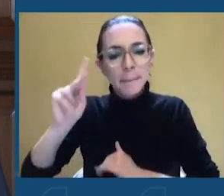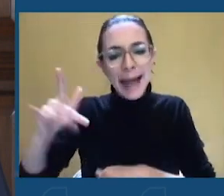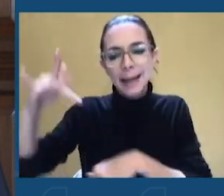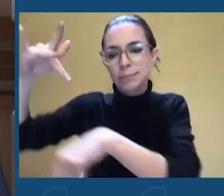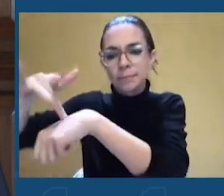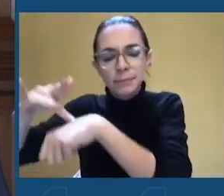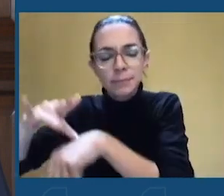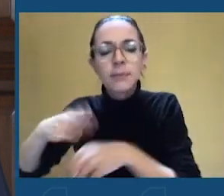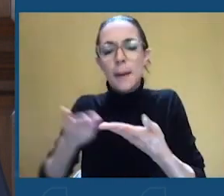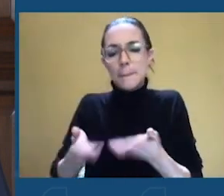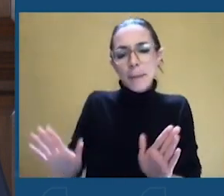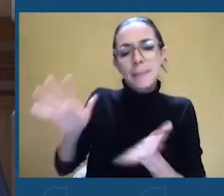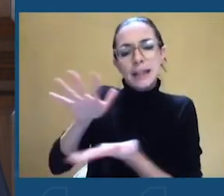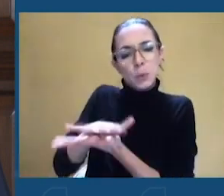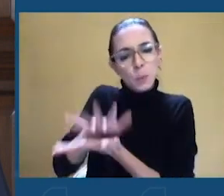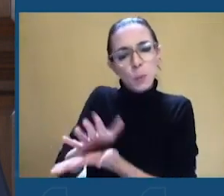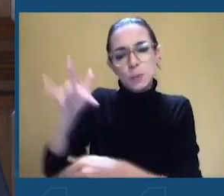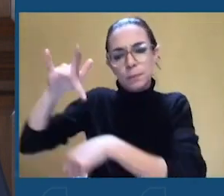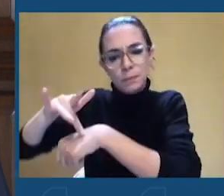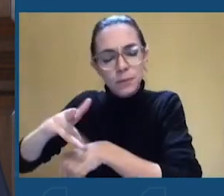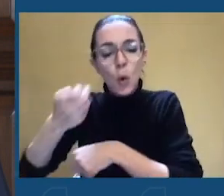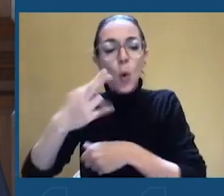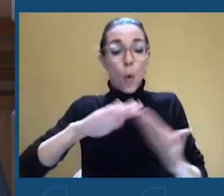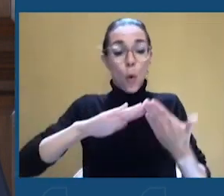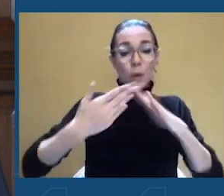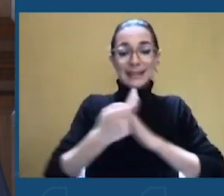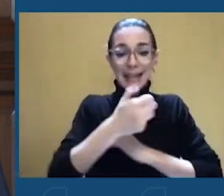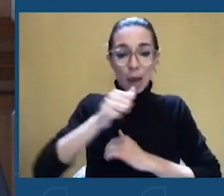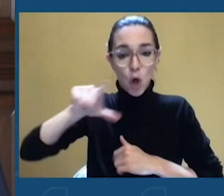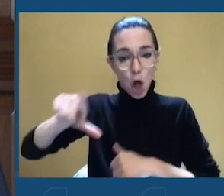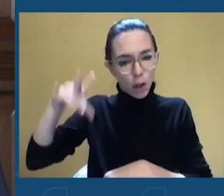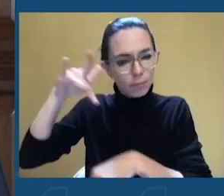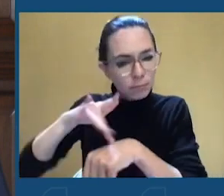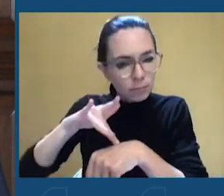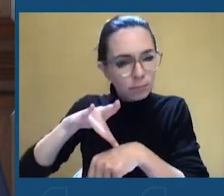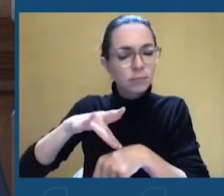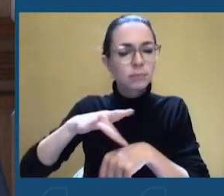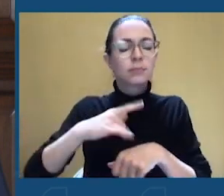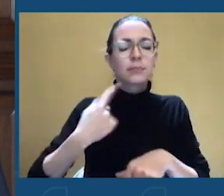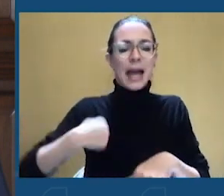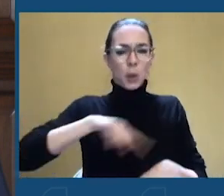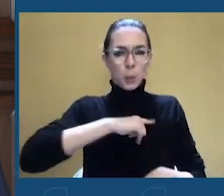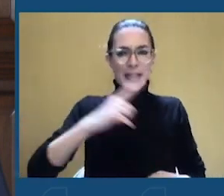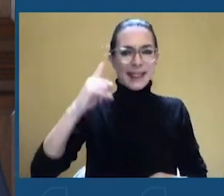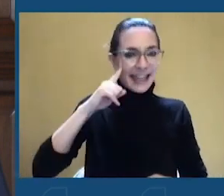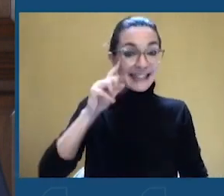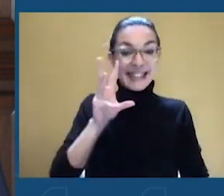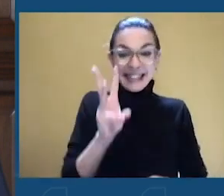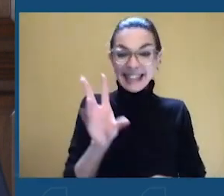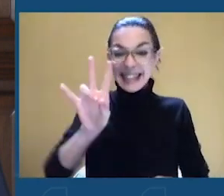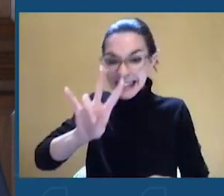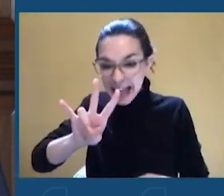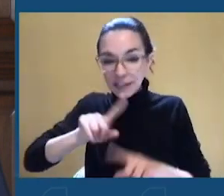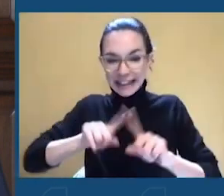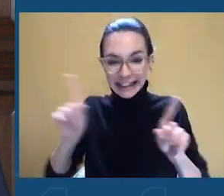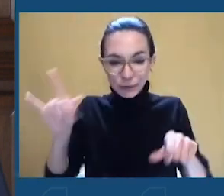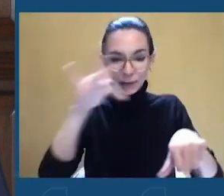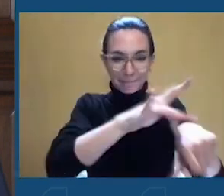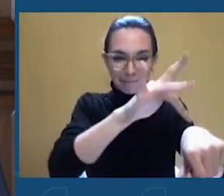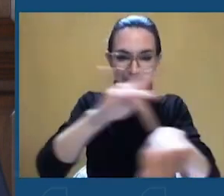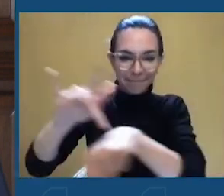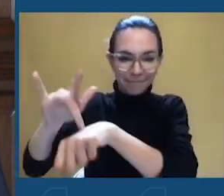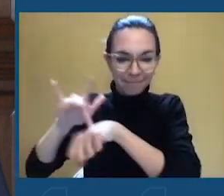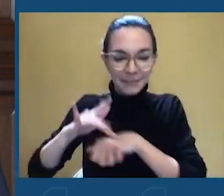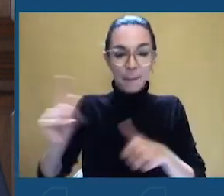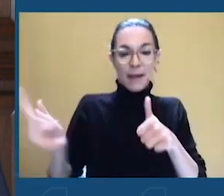public school, or a town hall. And we did do about, I think, 67 in my first 3 years